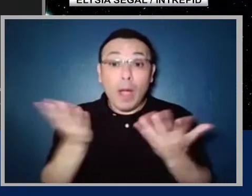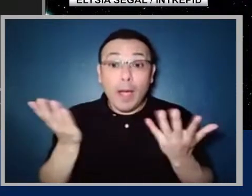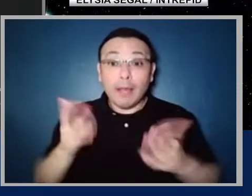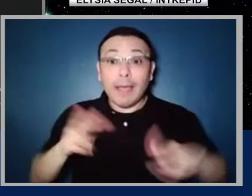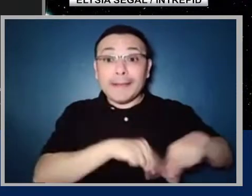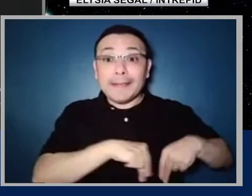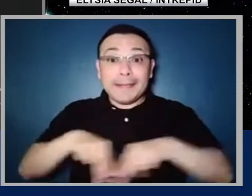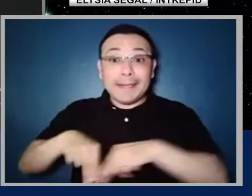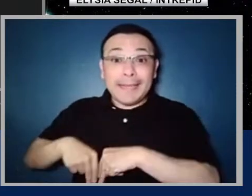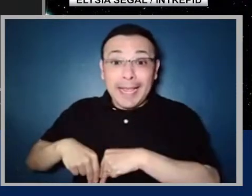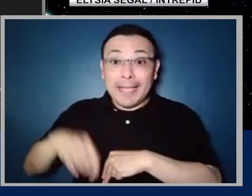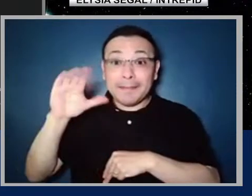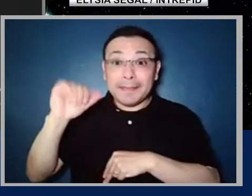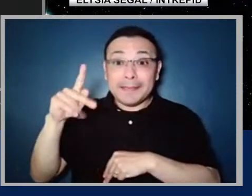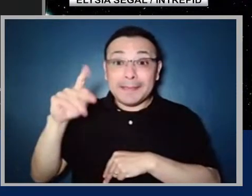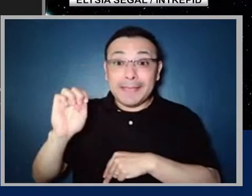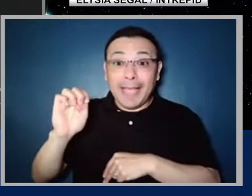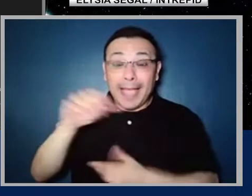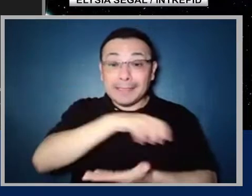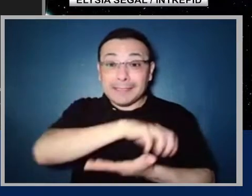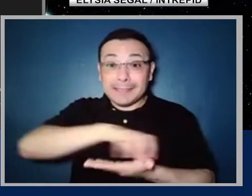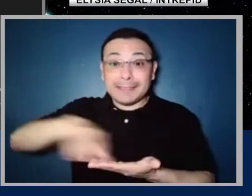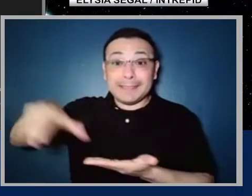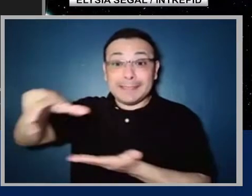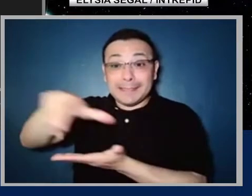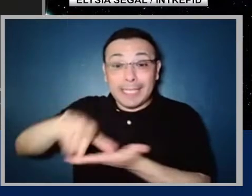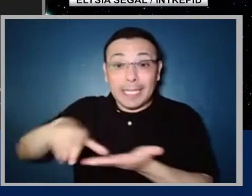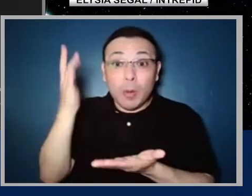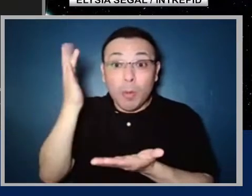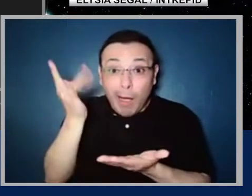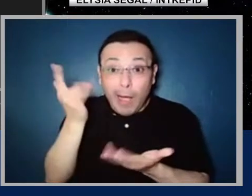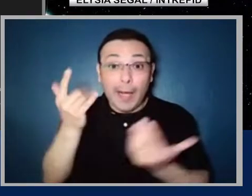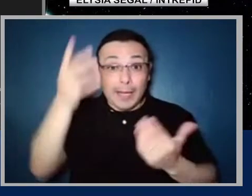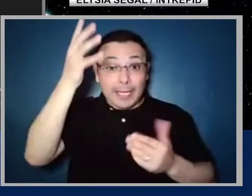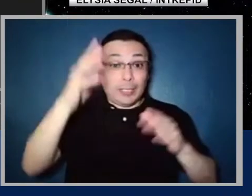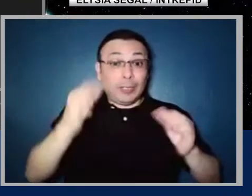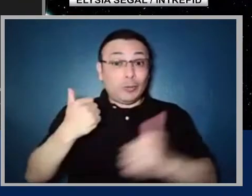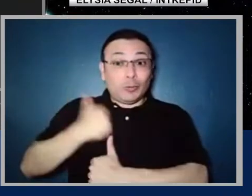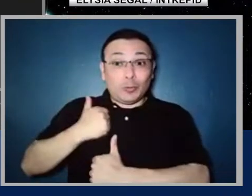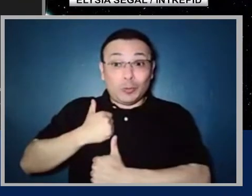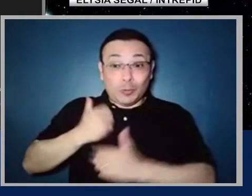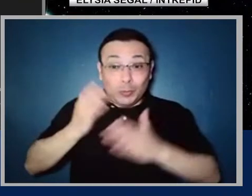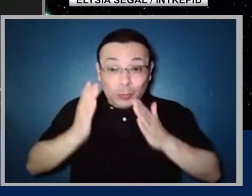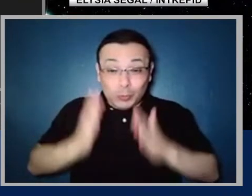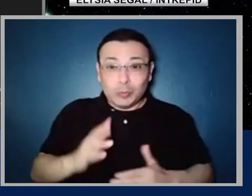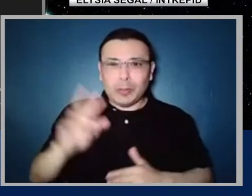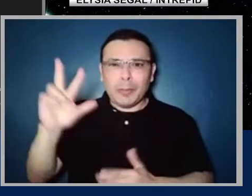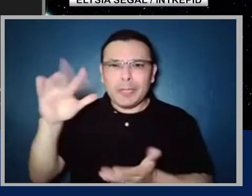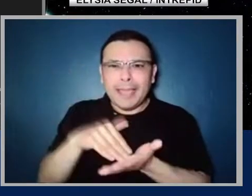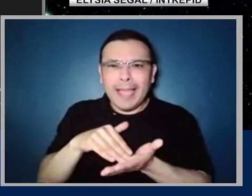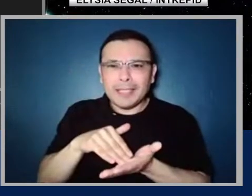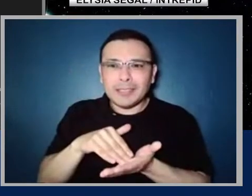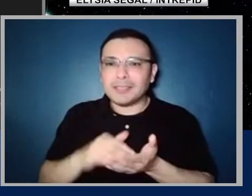feed, 3,000 hungry young men on those ships out at sea. I remember that one. There was a cake, and it looked very